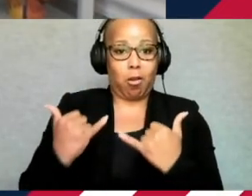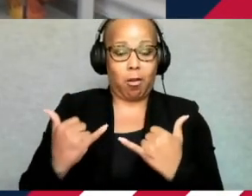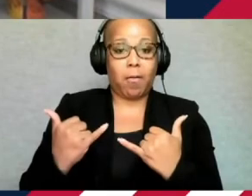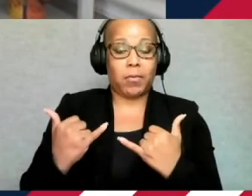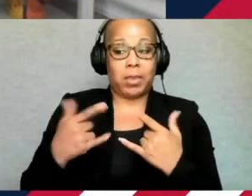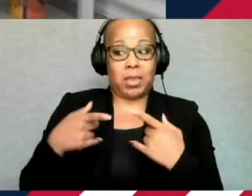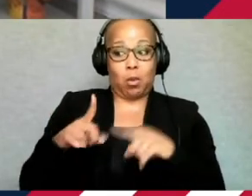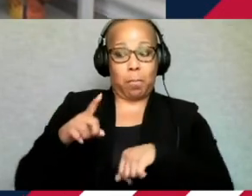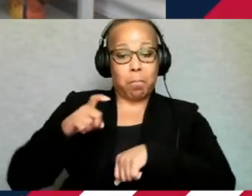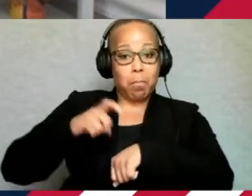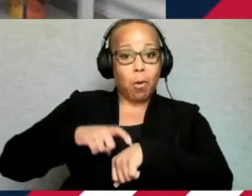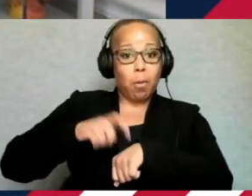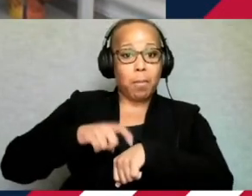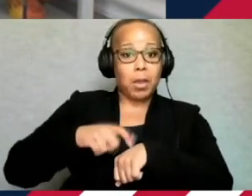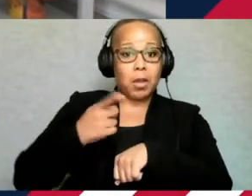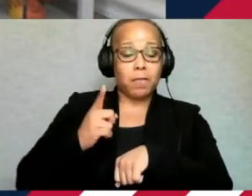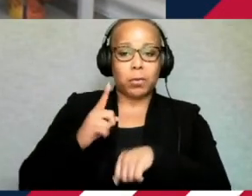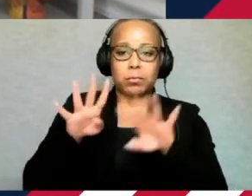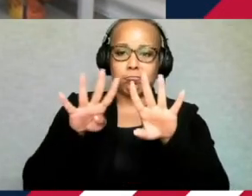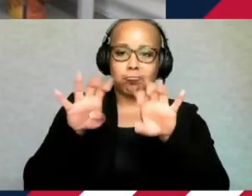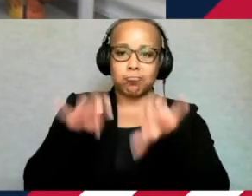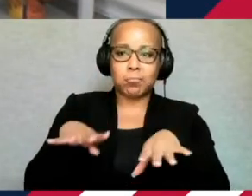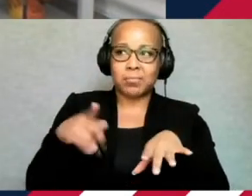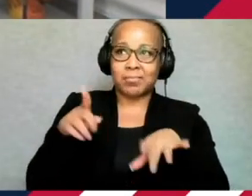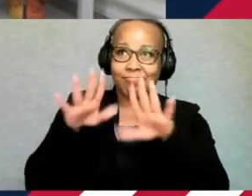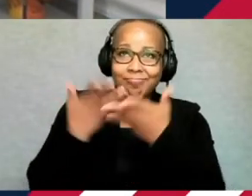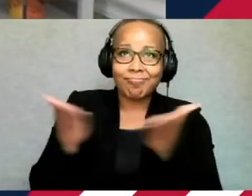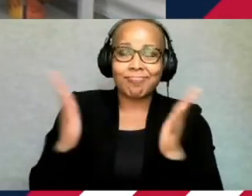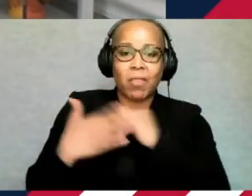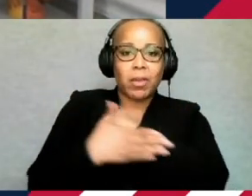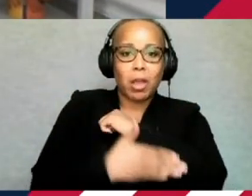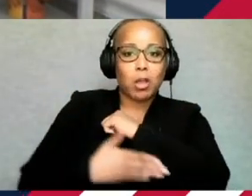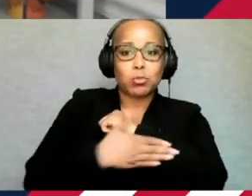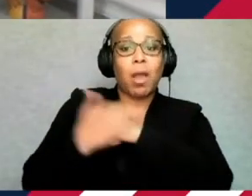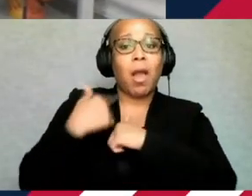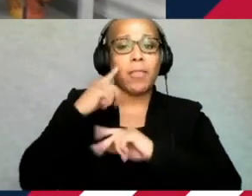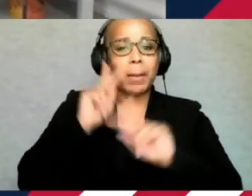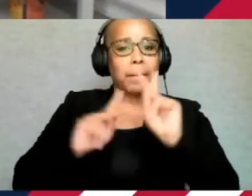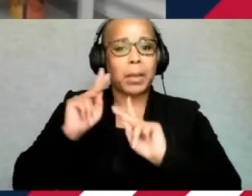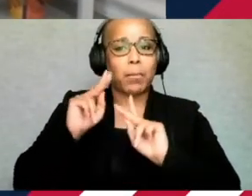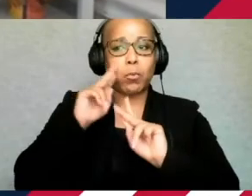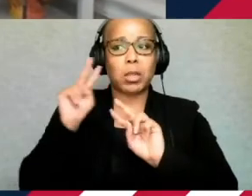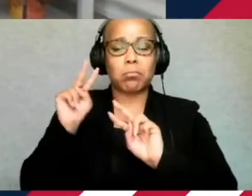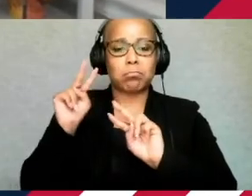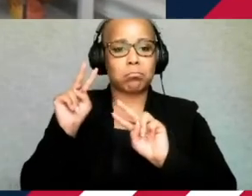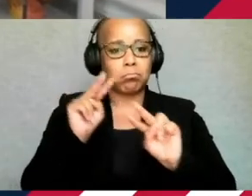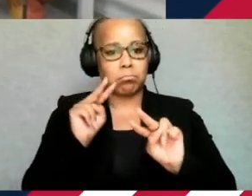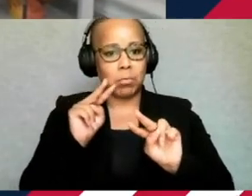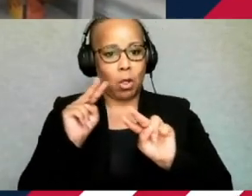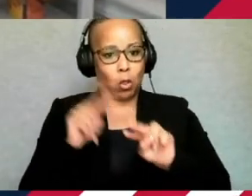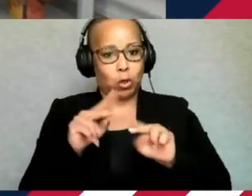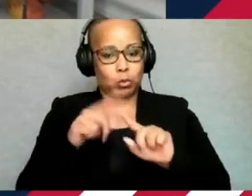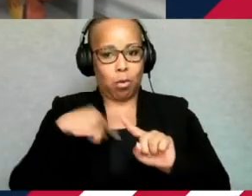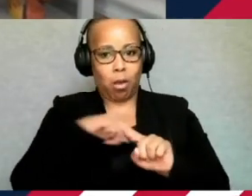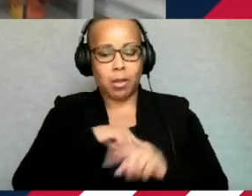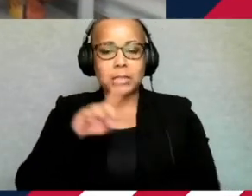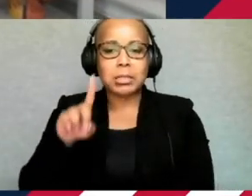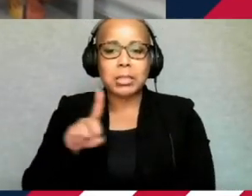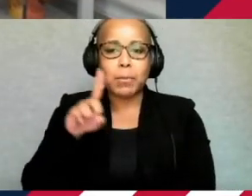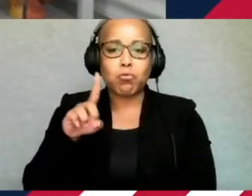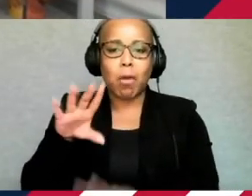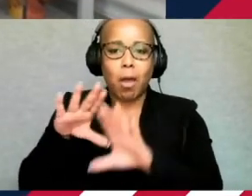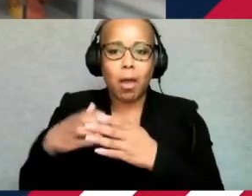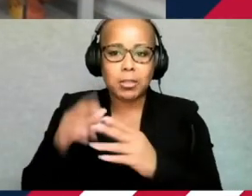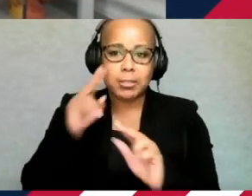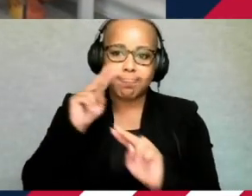moment of such uncertainty in the country. I think people are looking to us. People are looking to Democrats. People are going to be looking to